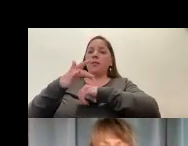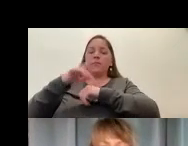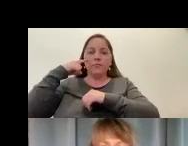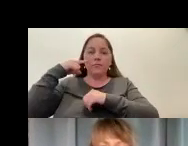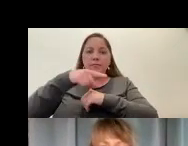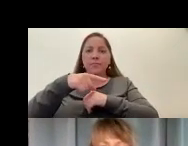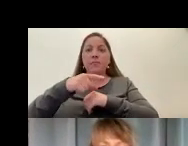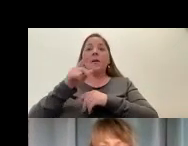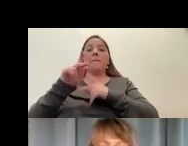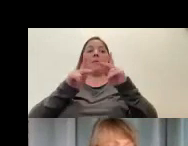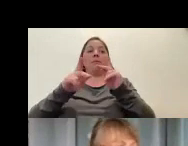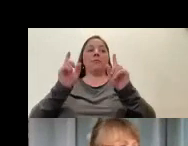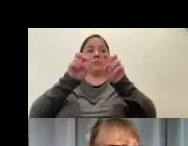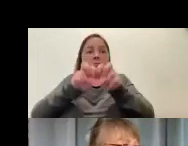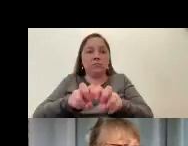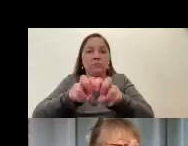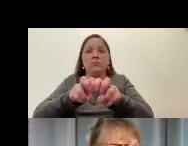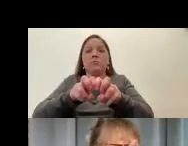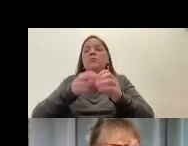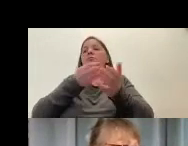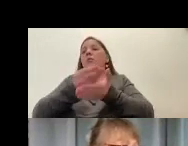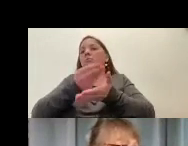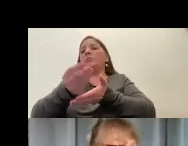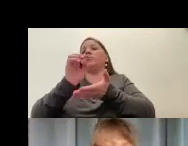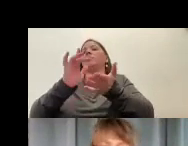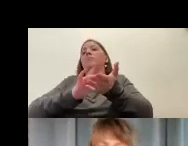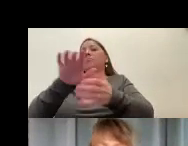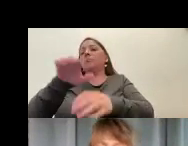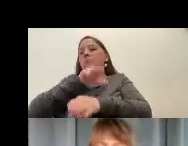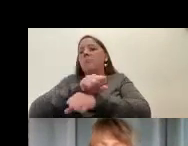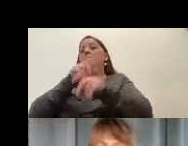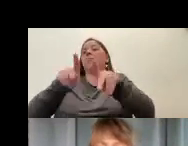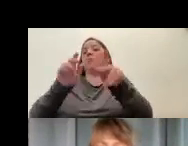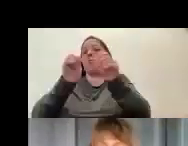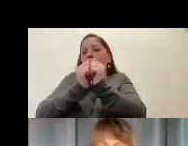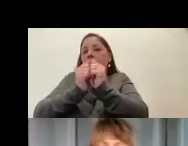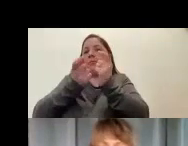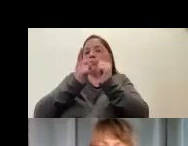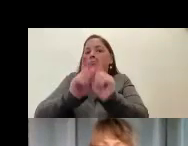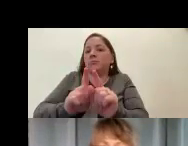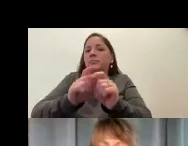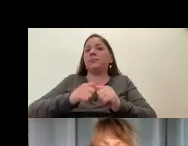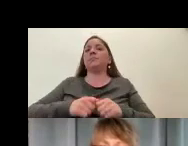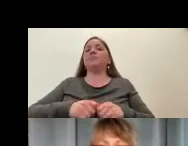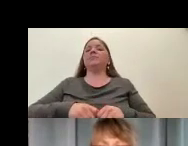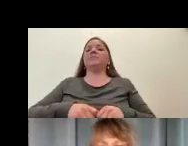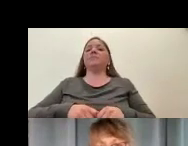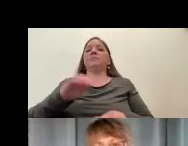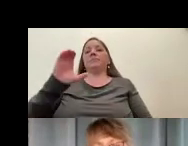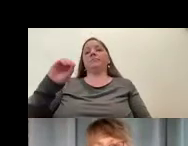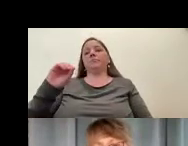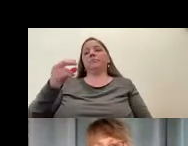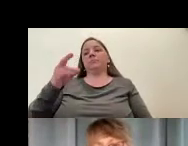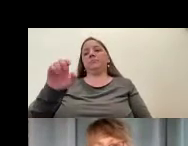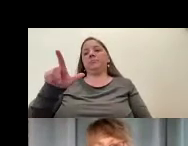to be with them at their destination, shopping, medical appointment. Also, it was in the Coachella Valley, so